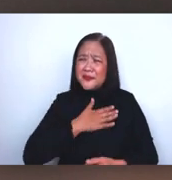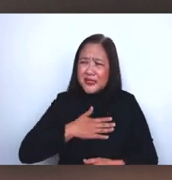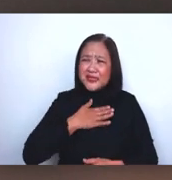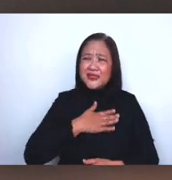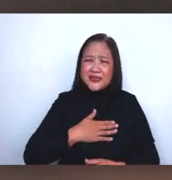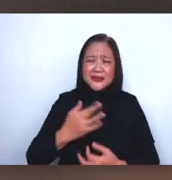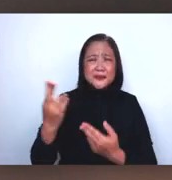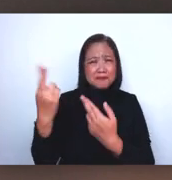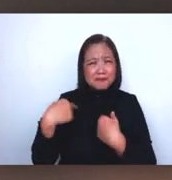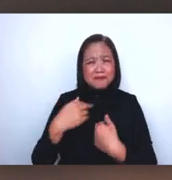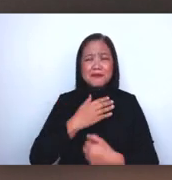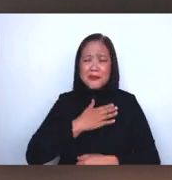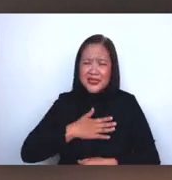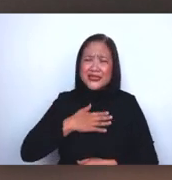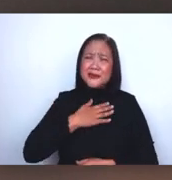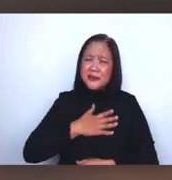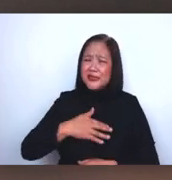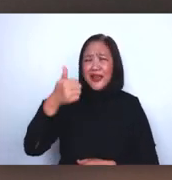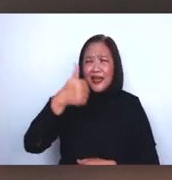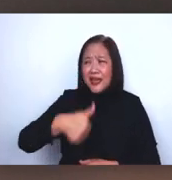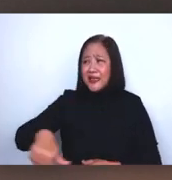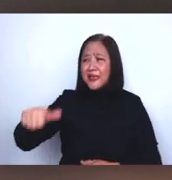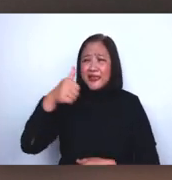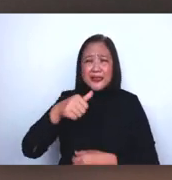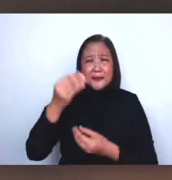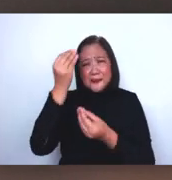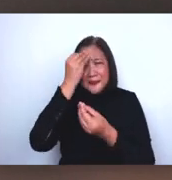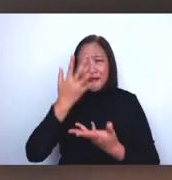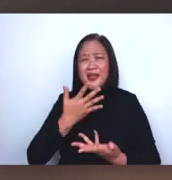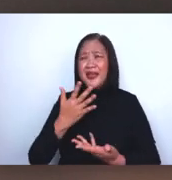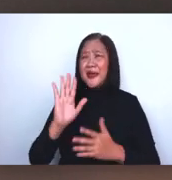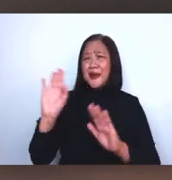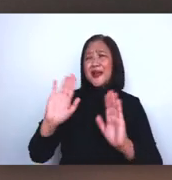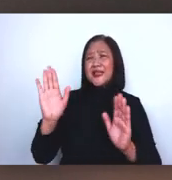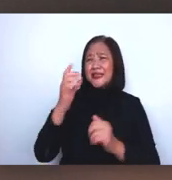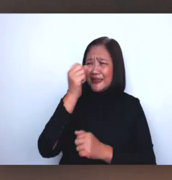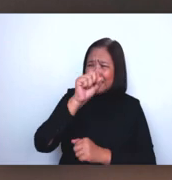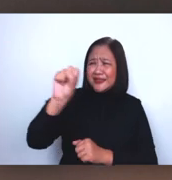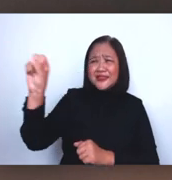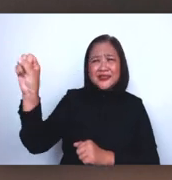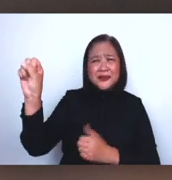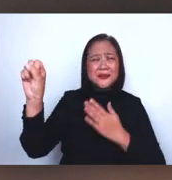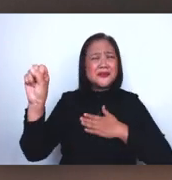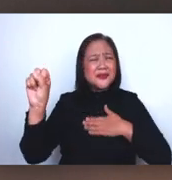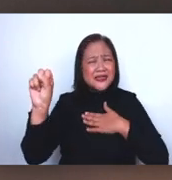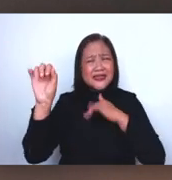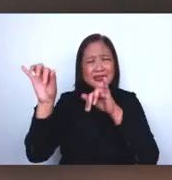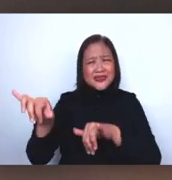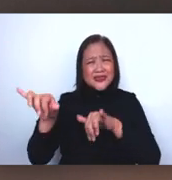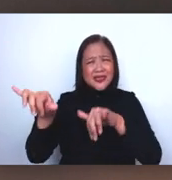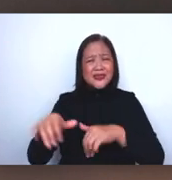Please. Please, anything. Please don't turn away from me.